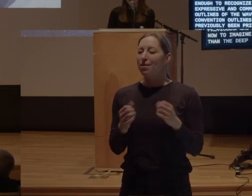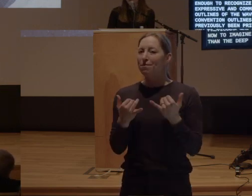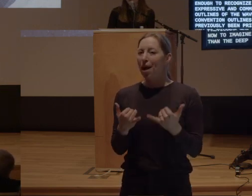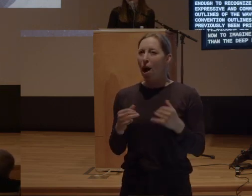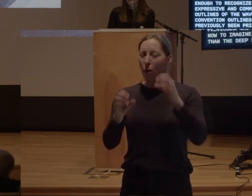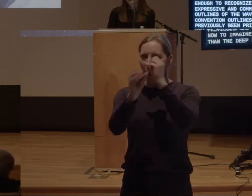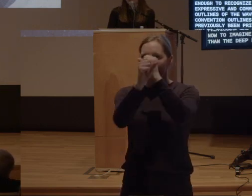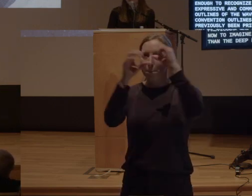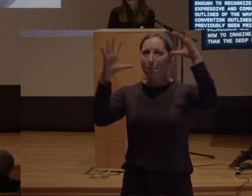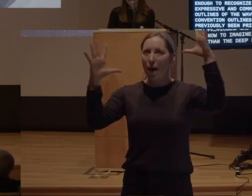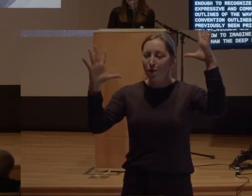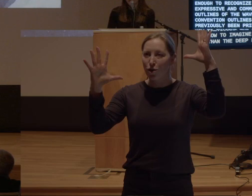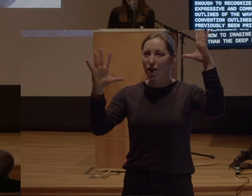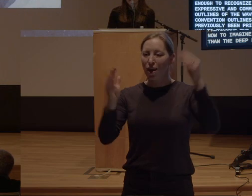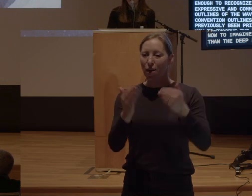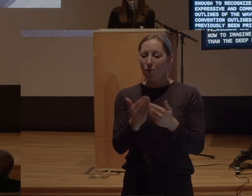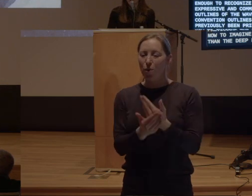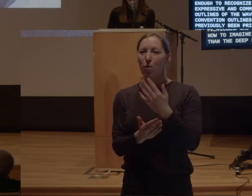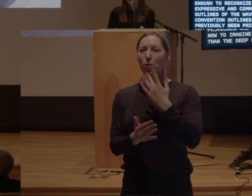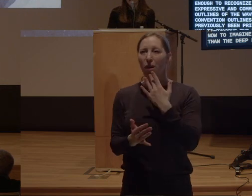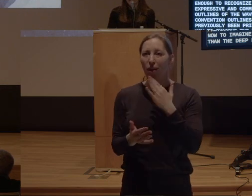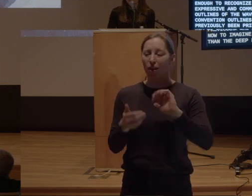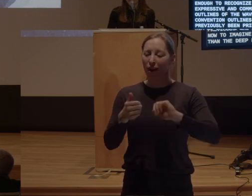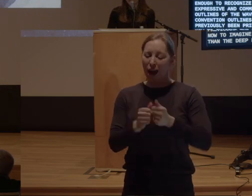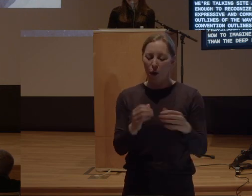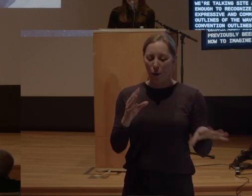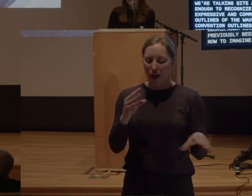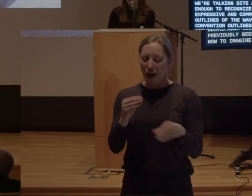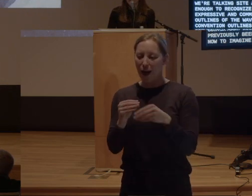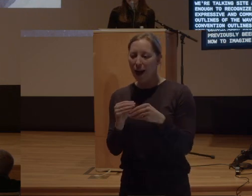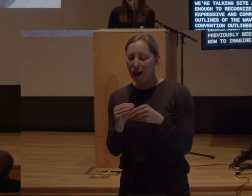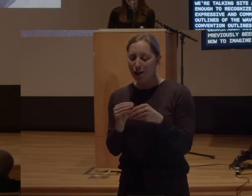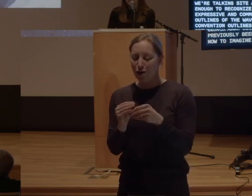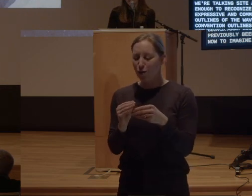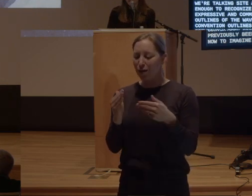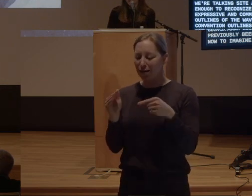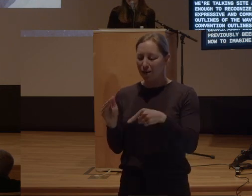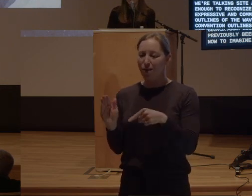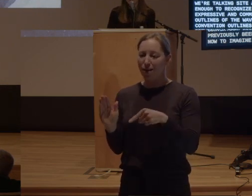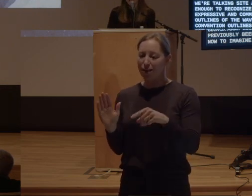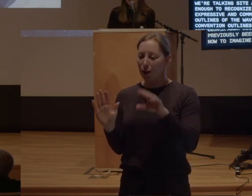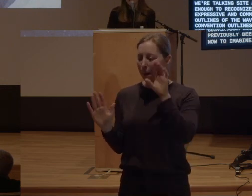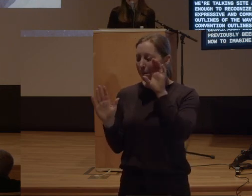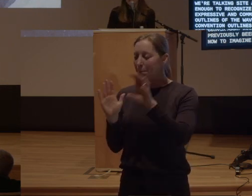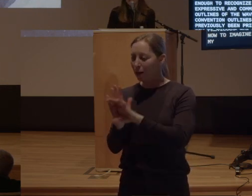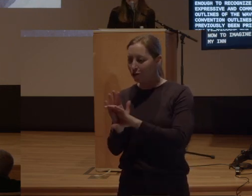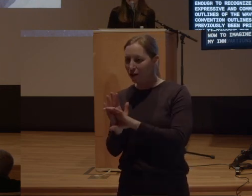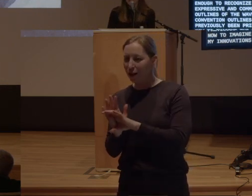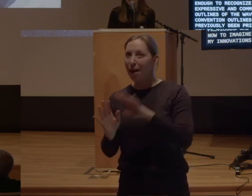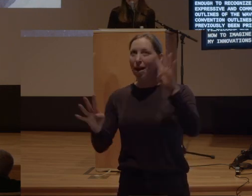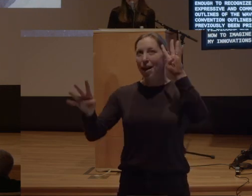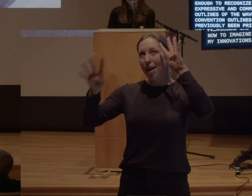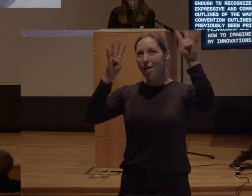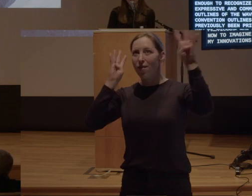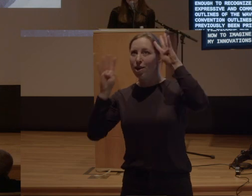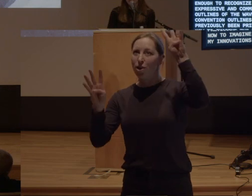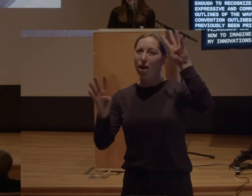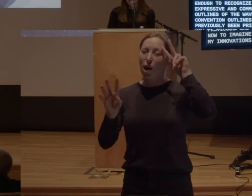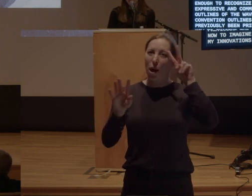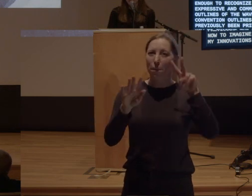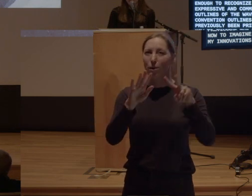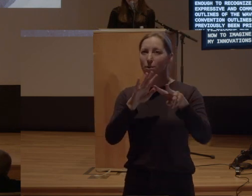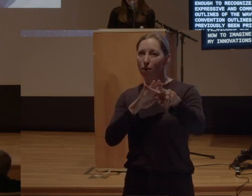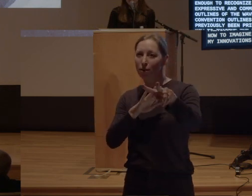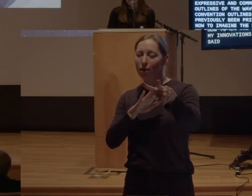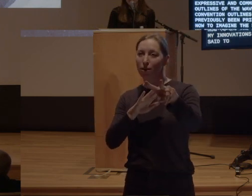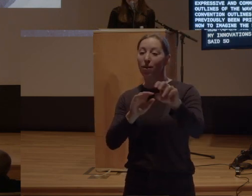blues which draw us in to the depth and drama of the cresting waves. While innovations in perspective and pigment may be said